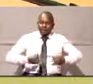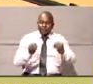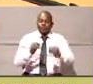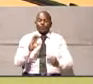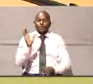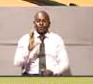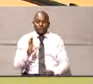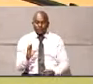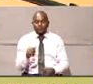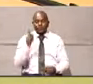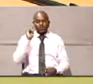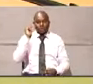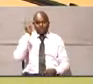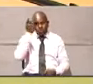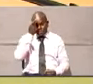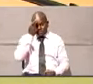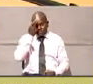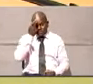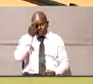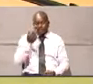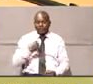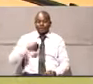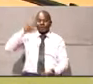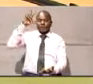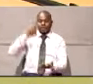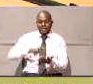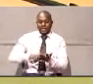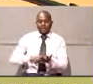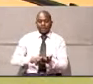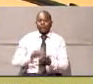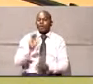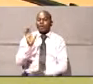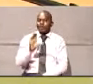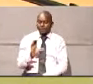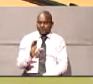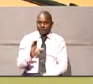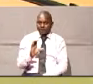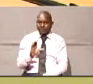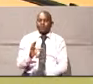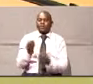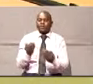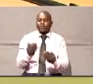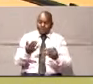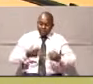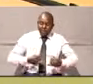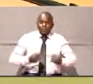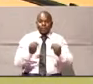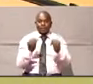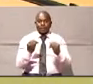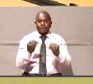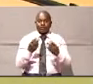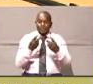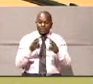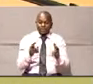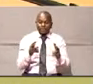implementation committees for the policies that have been passed by cabinet, so that implementation